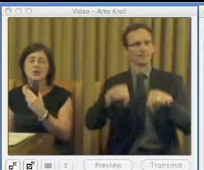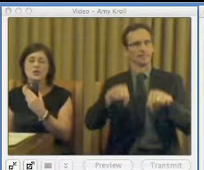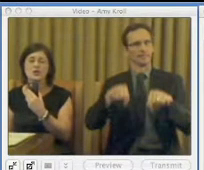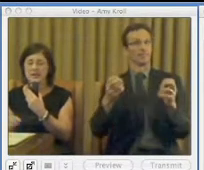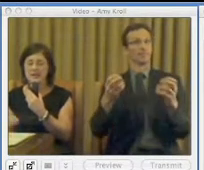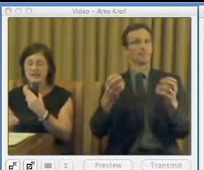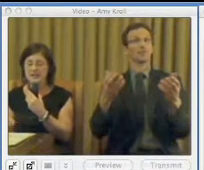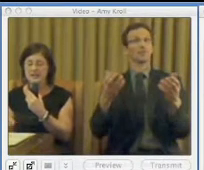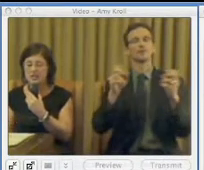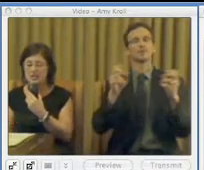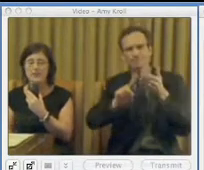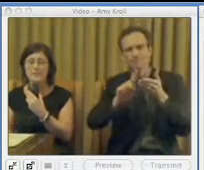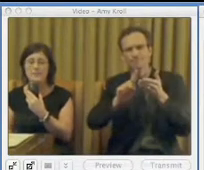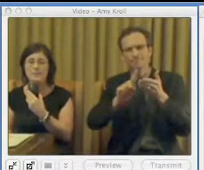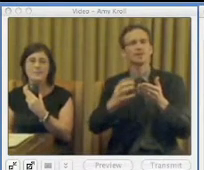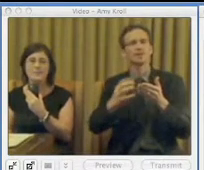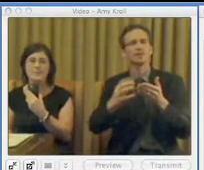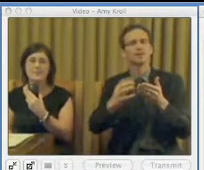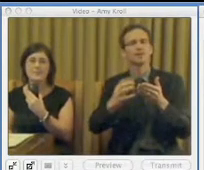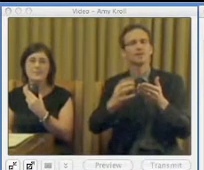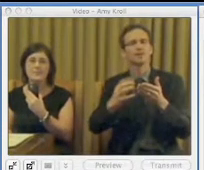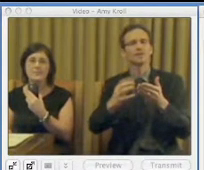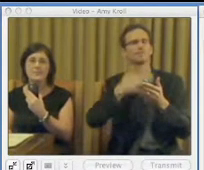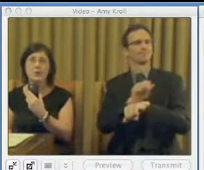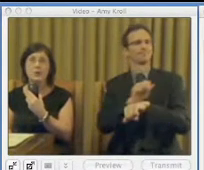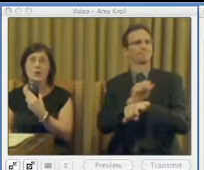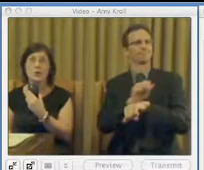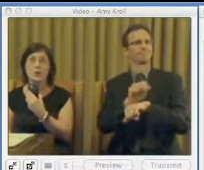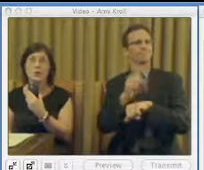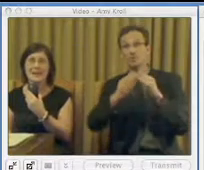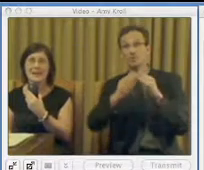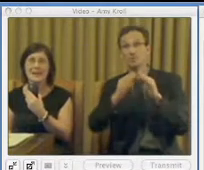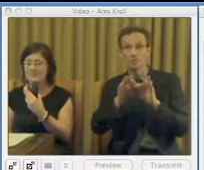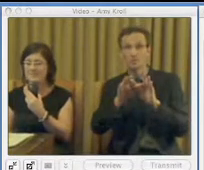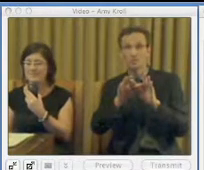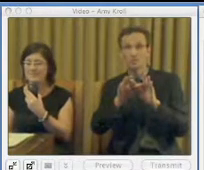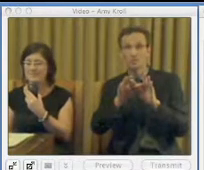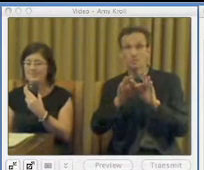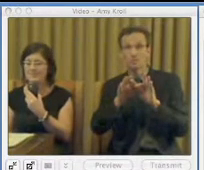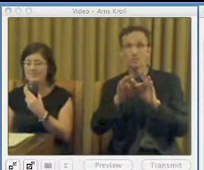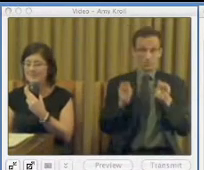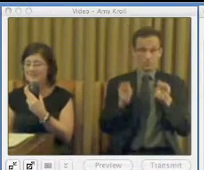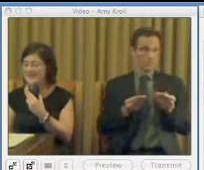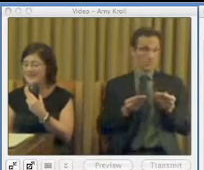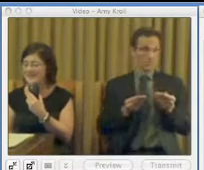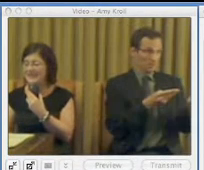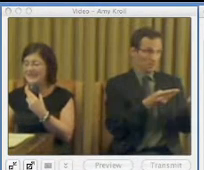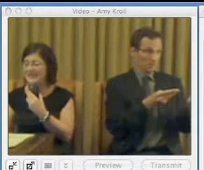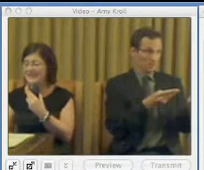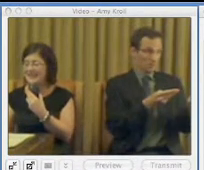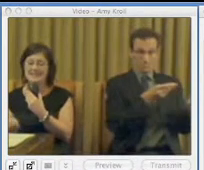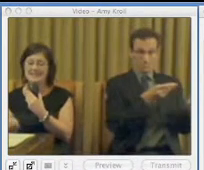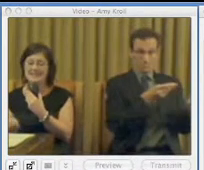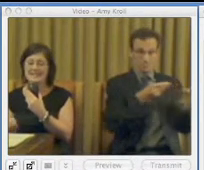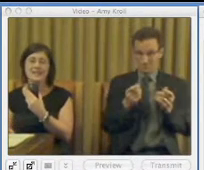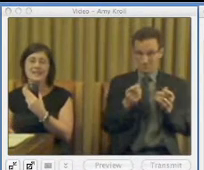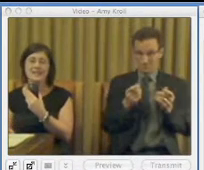around research and best practices in community interpreting and to mediate or not to mediate. That is the